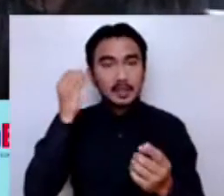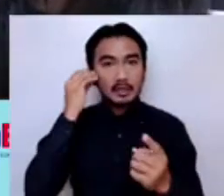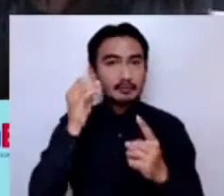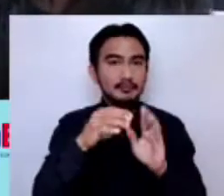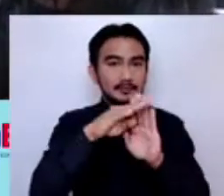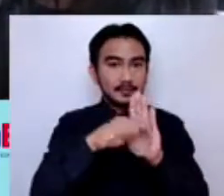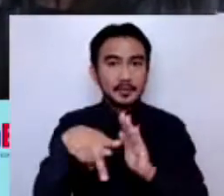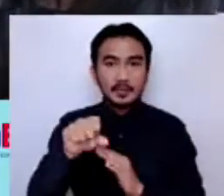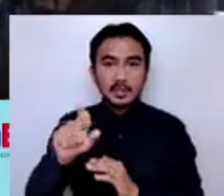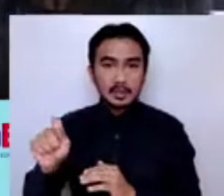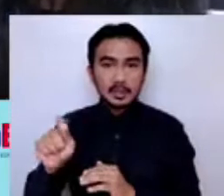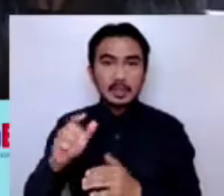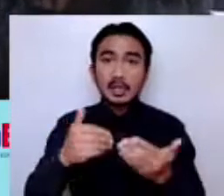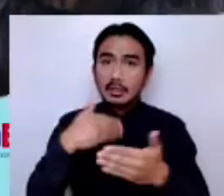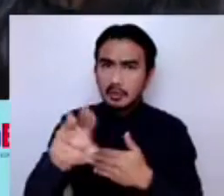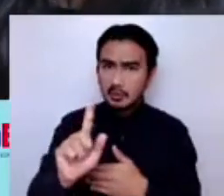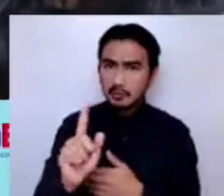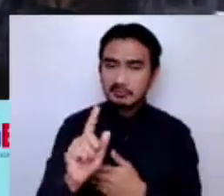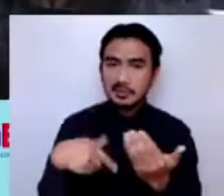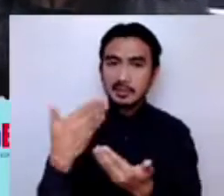will happen? Starting school year